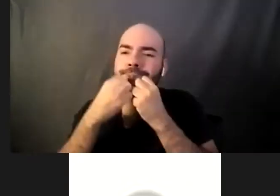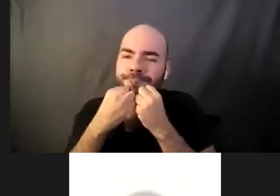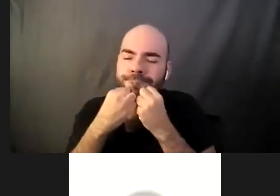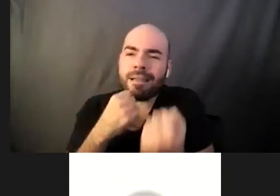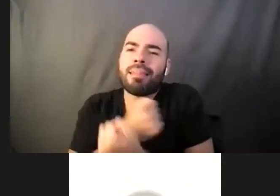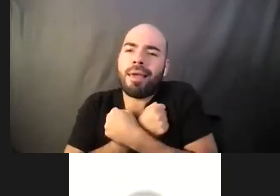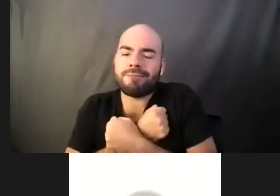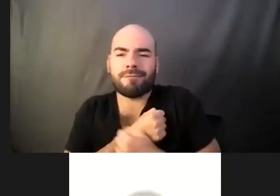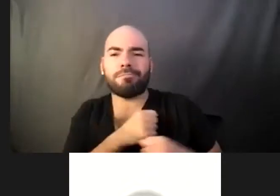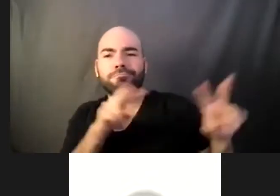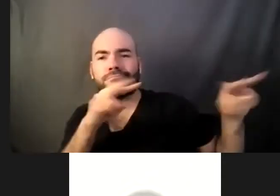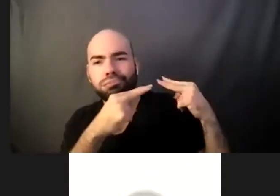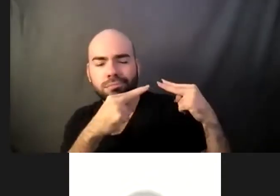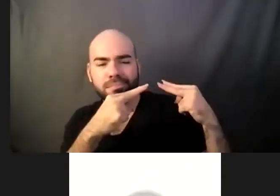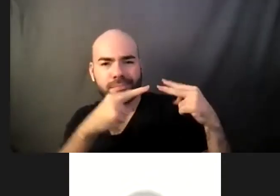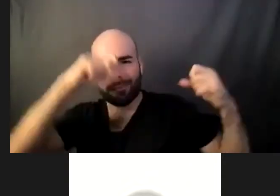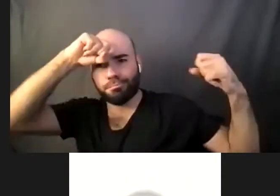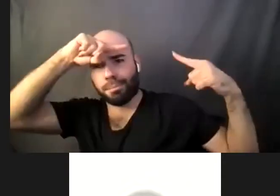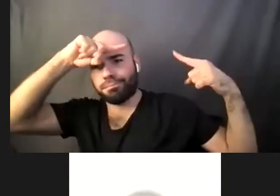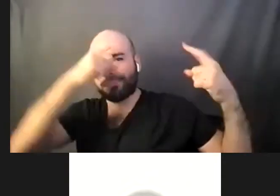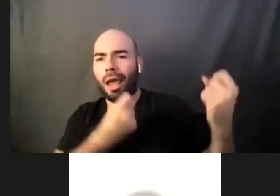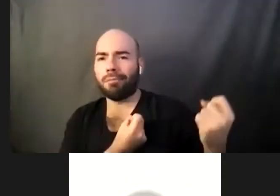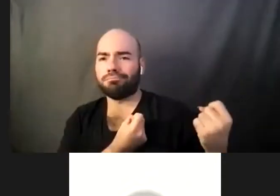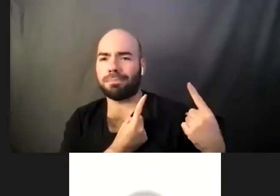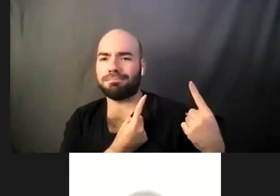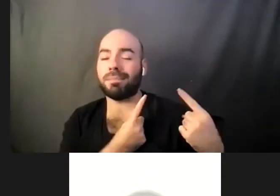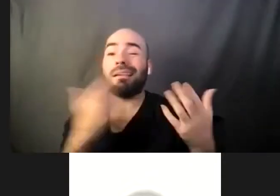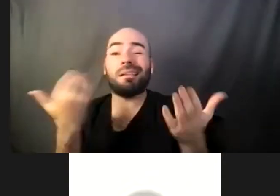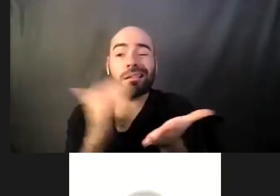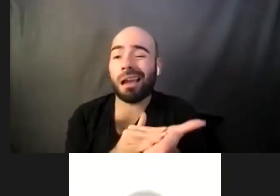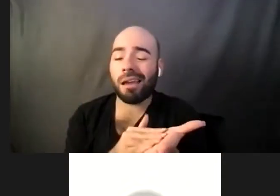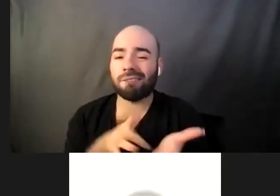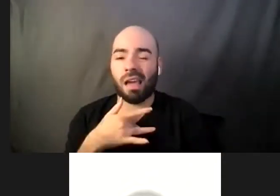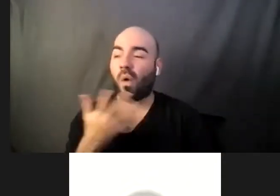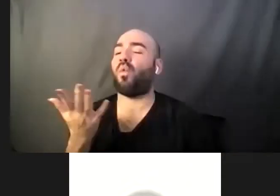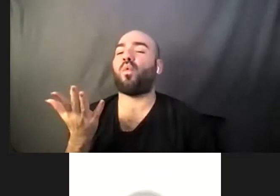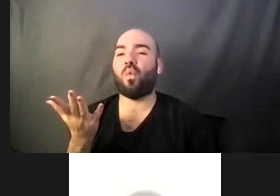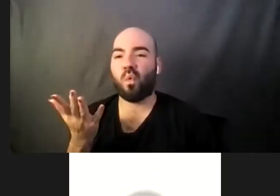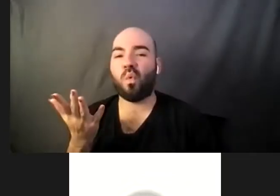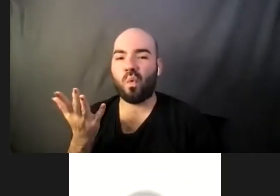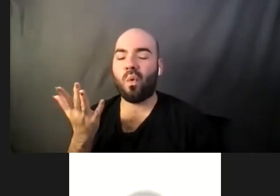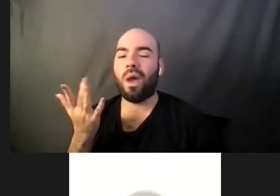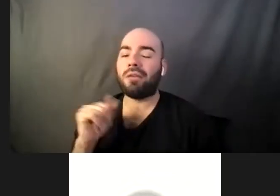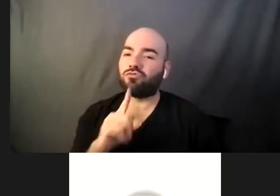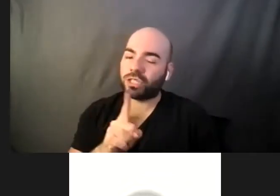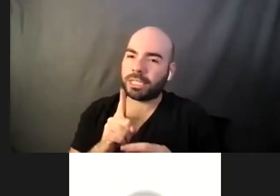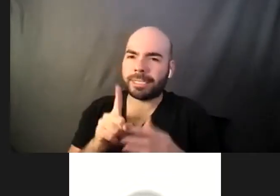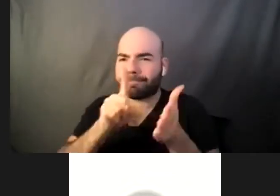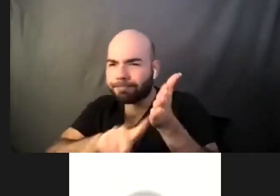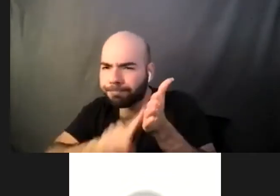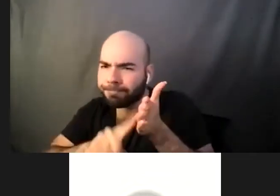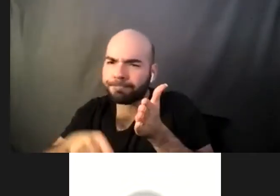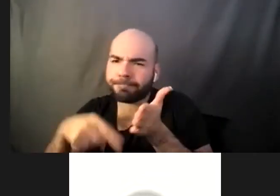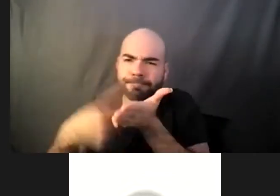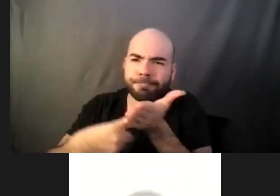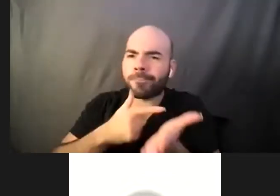me. And yet again, you know, it was another moment where I was like, hey, I need to dig into who I am and where I'm from